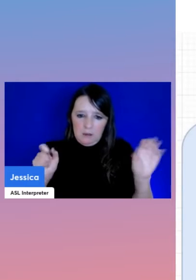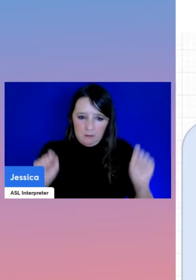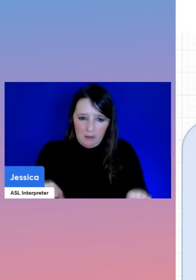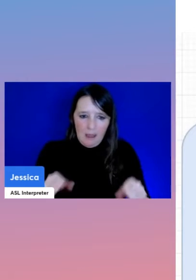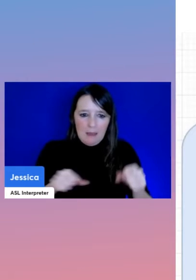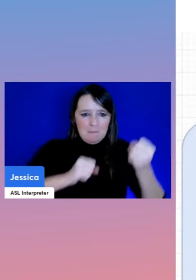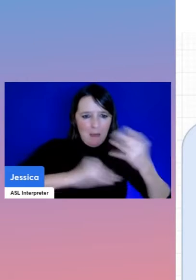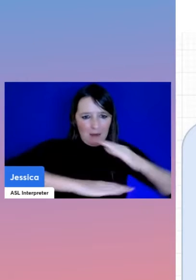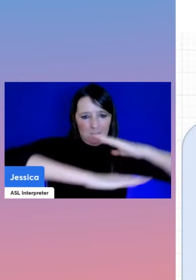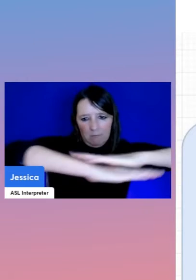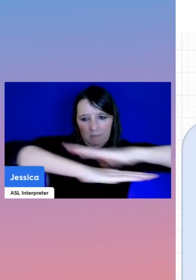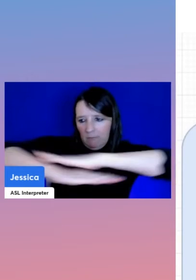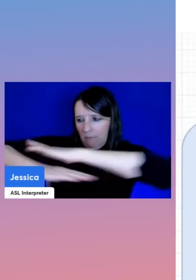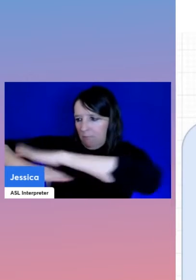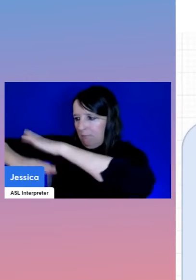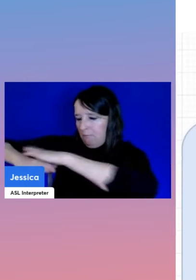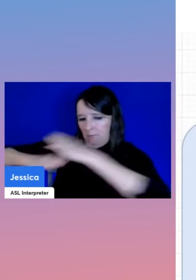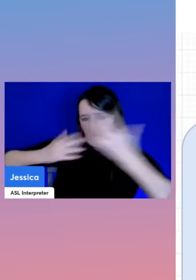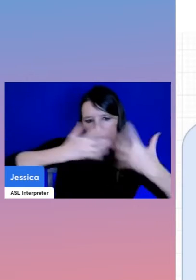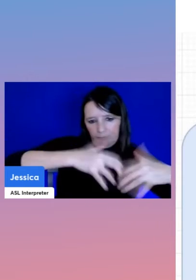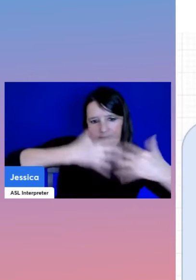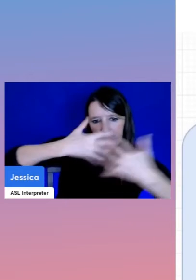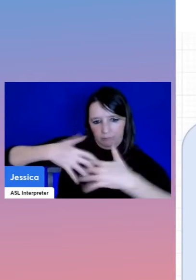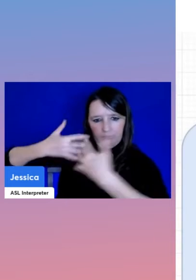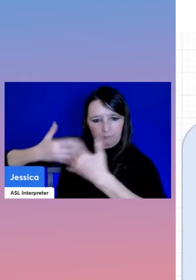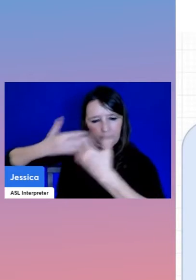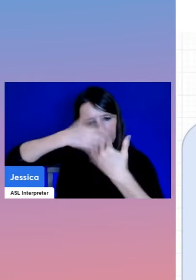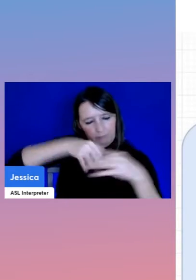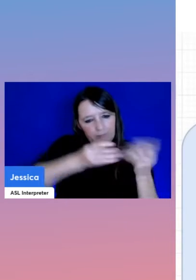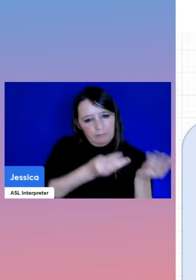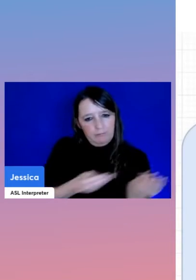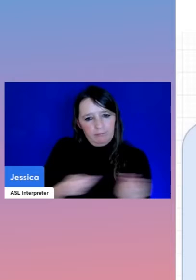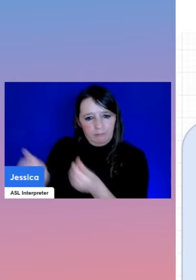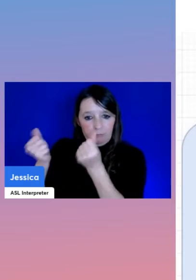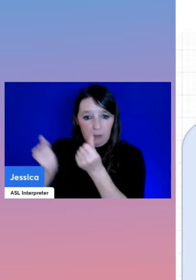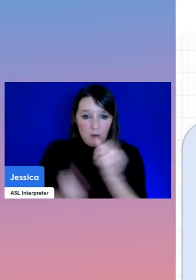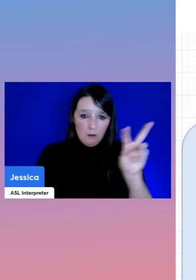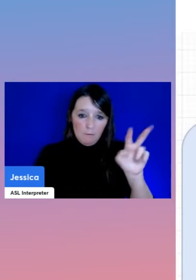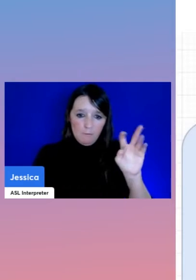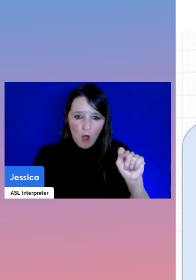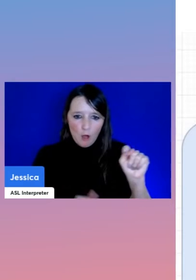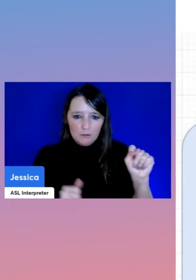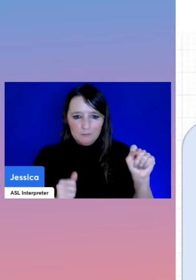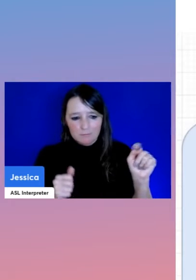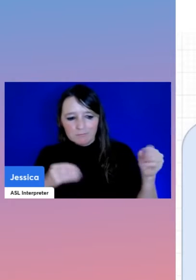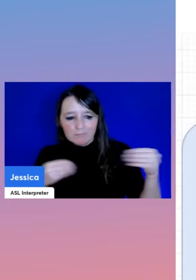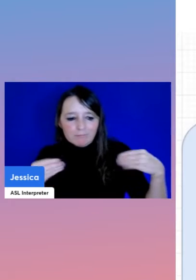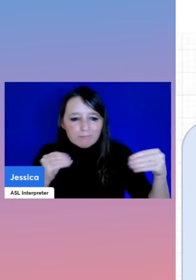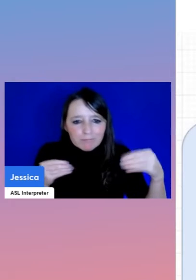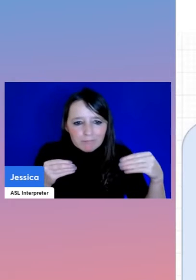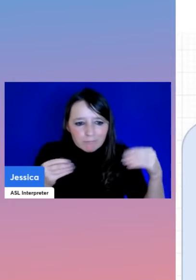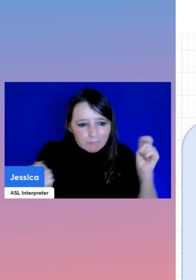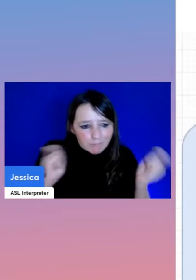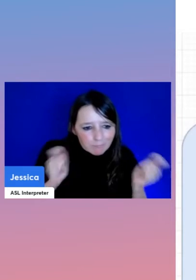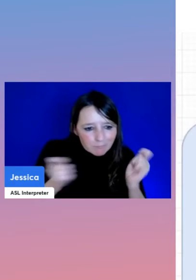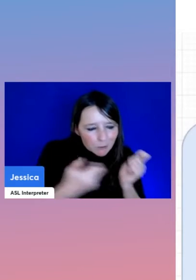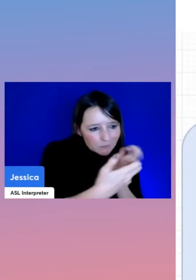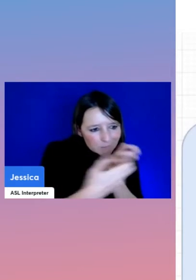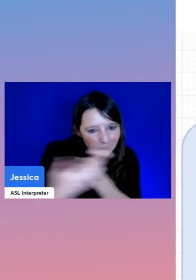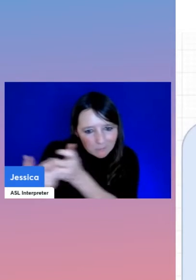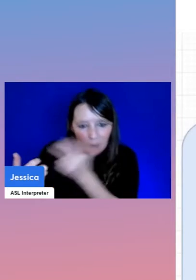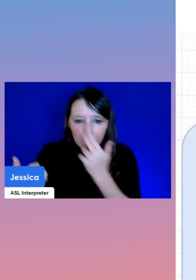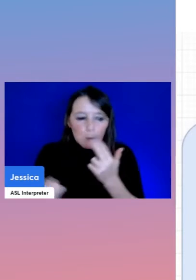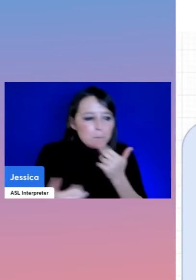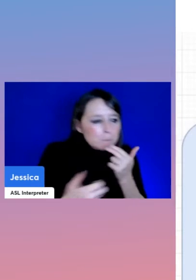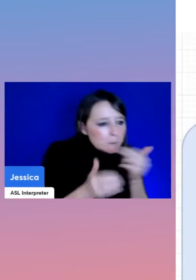platforms. Vault is versatile and adaptable to different environments, from small-scale projects to